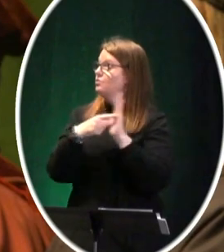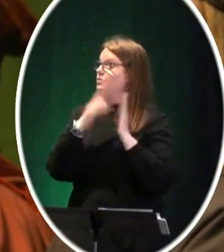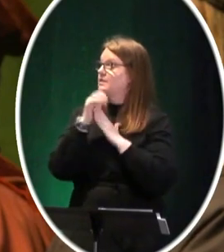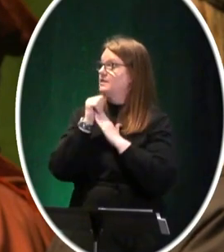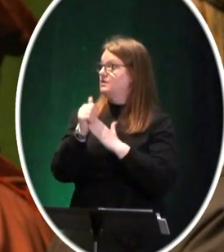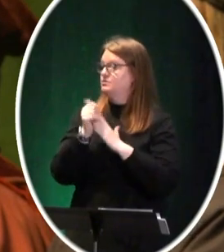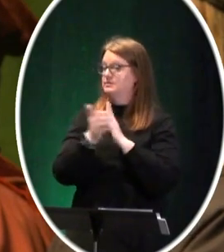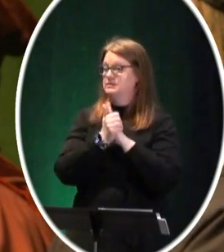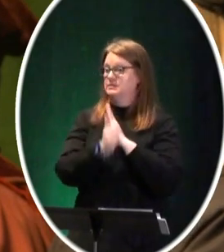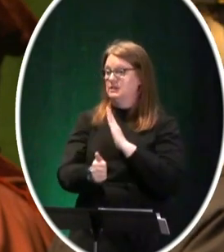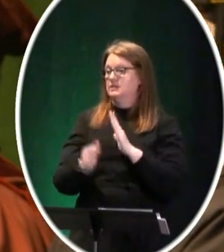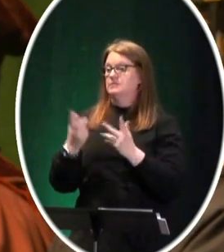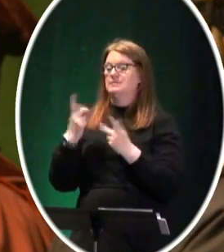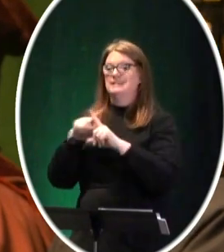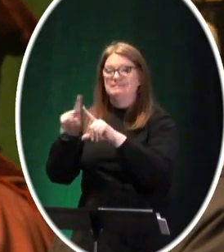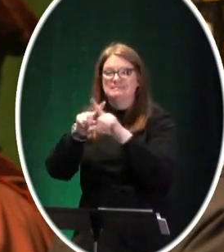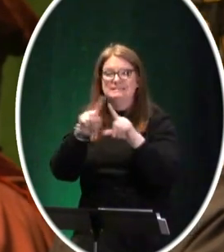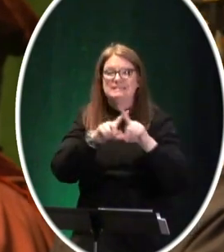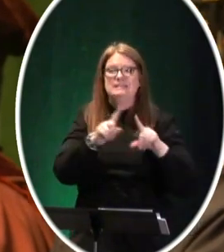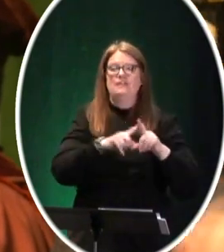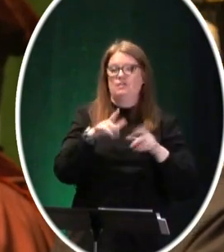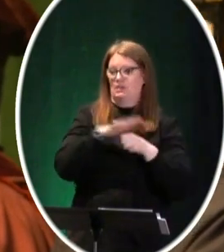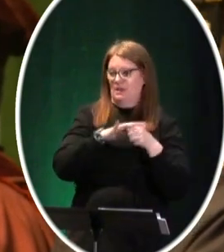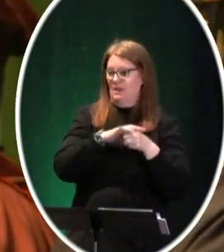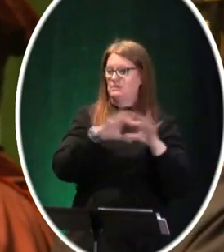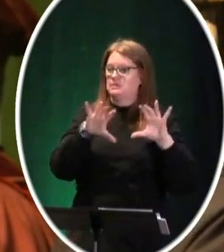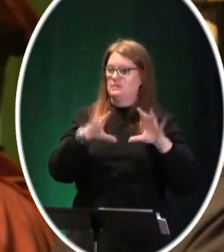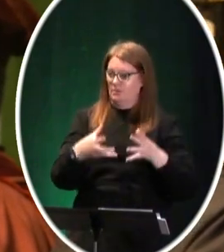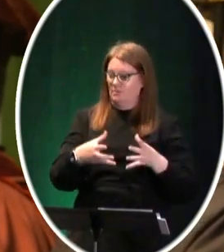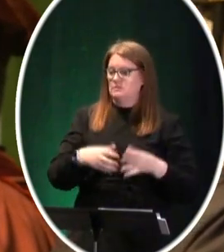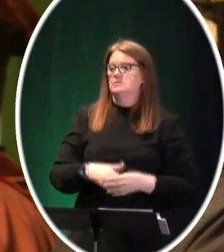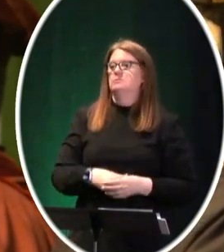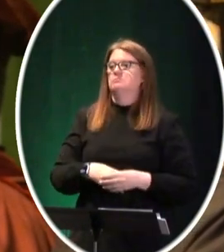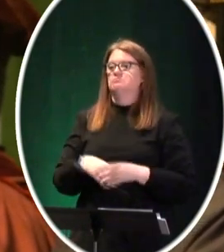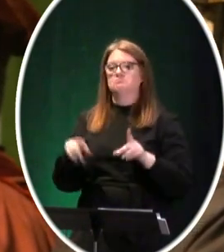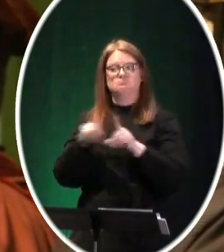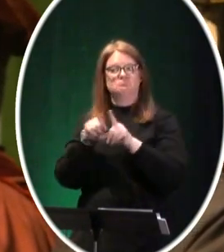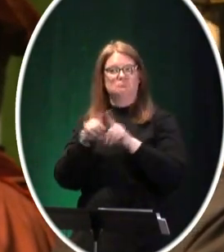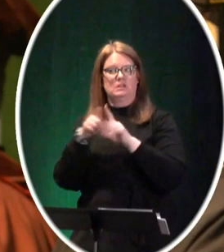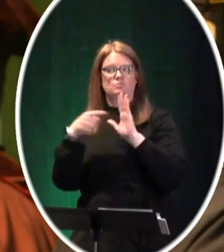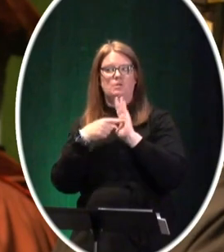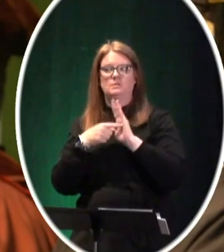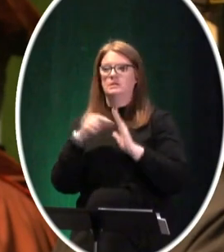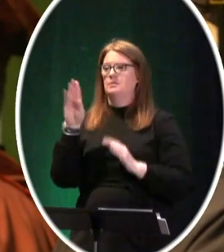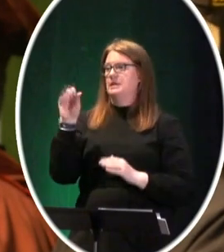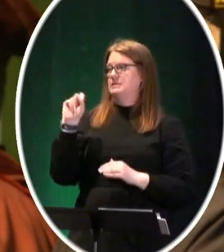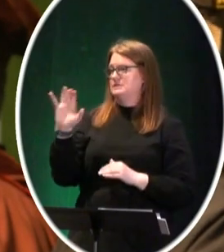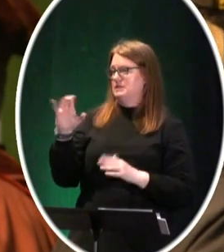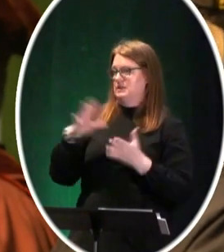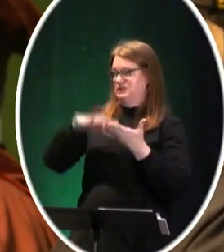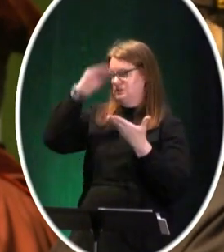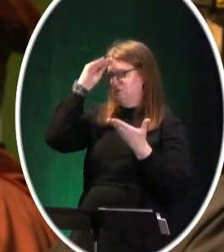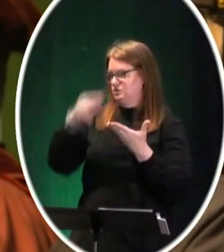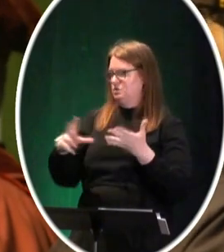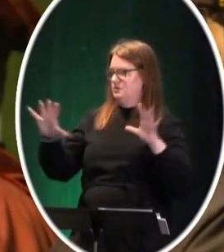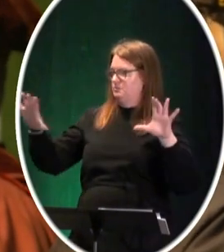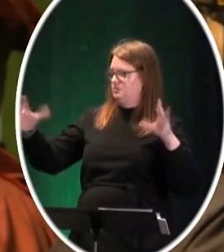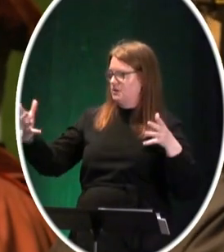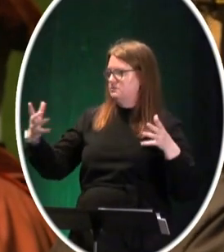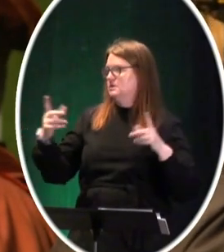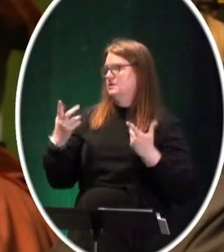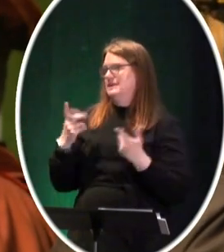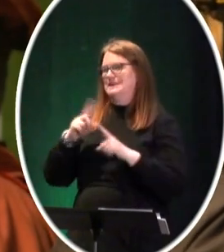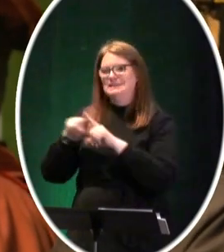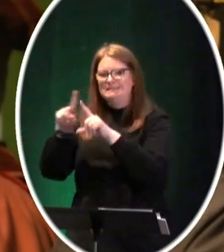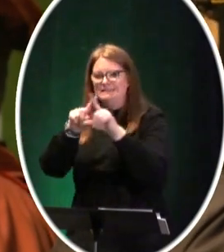skills in a number of campus clubs and organizations, and she's represented the BSC student body in multiple speaking